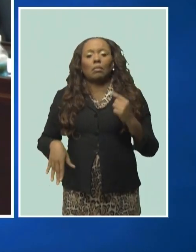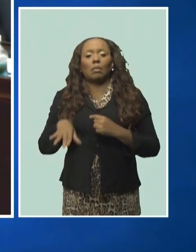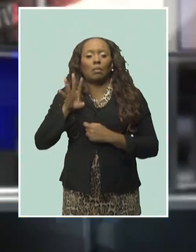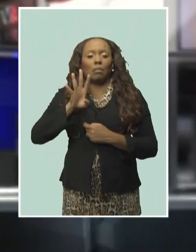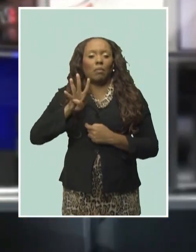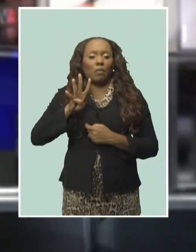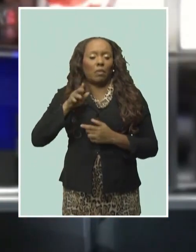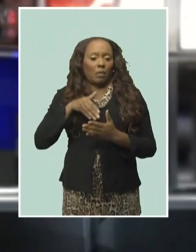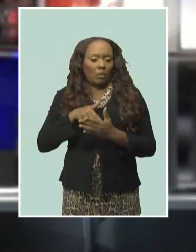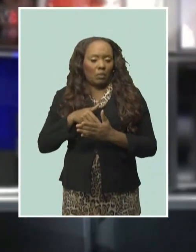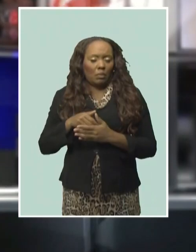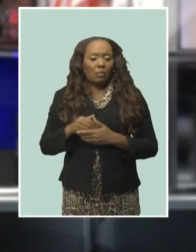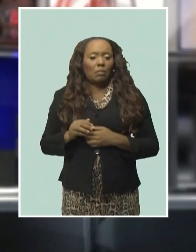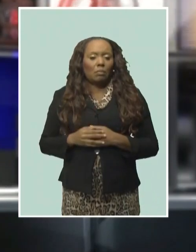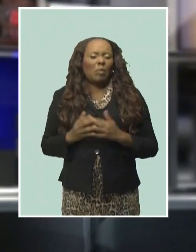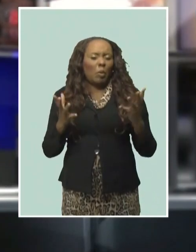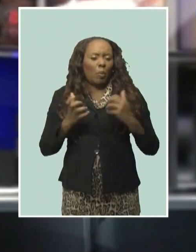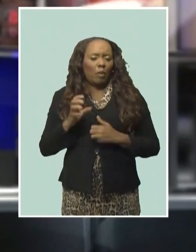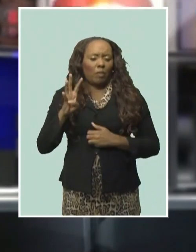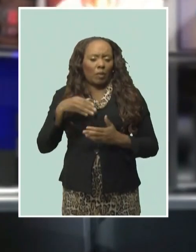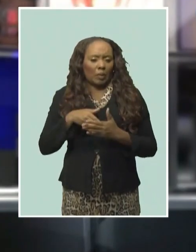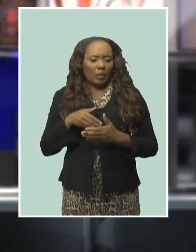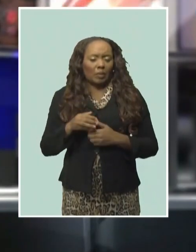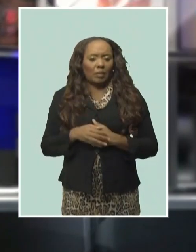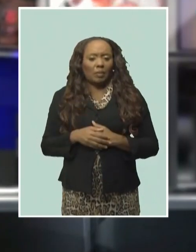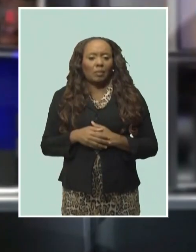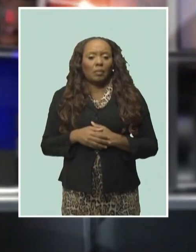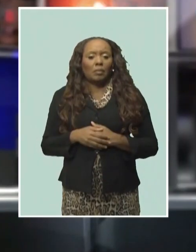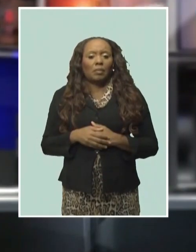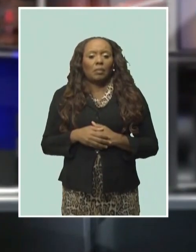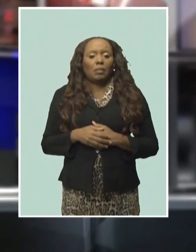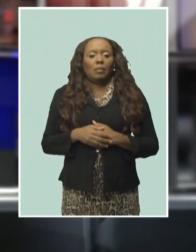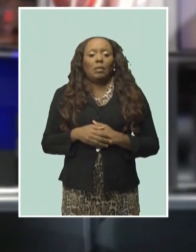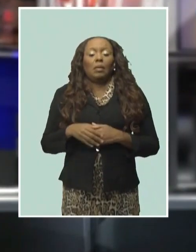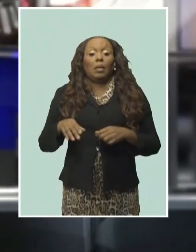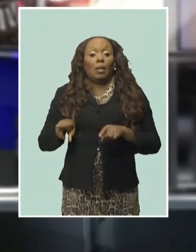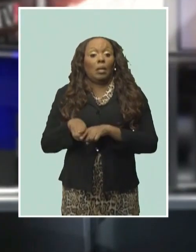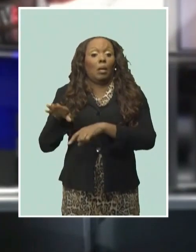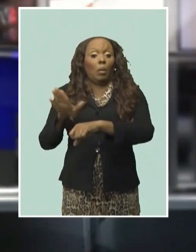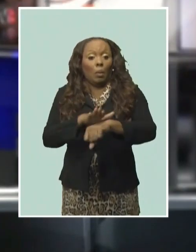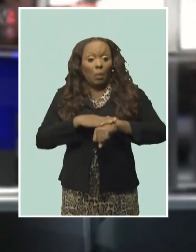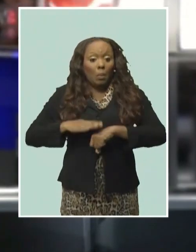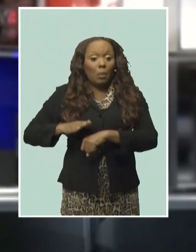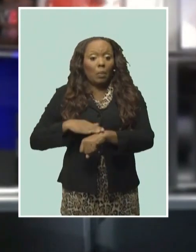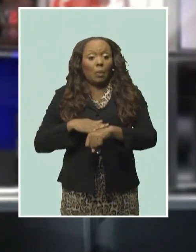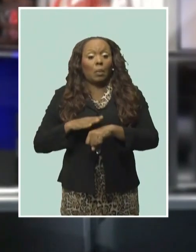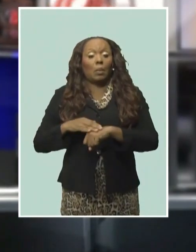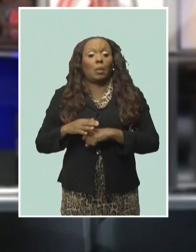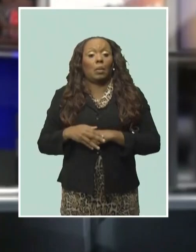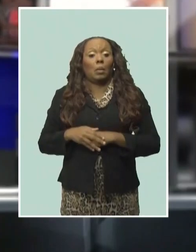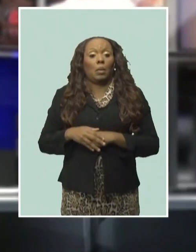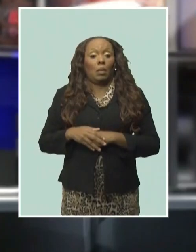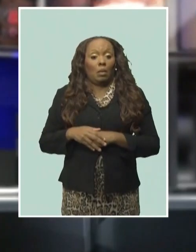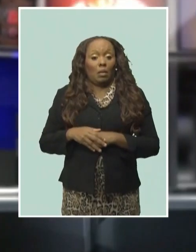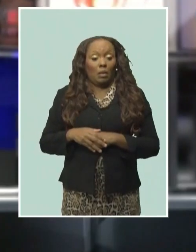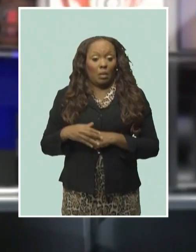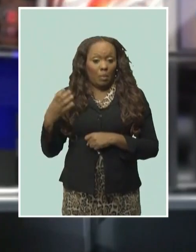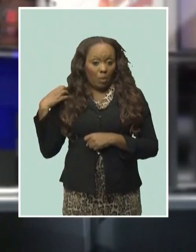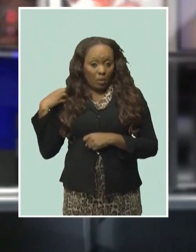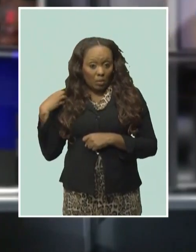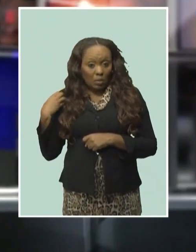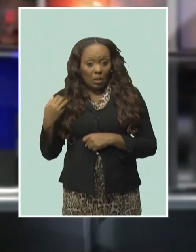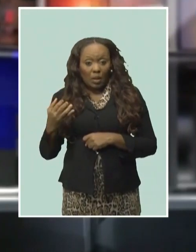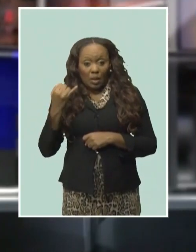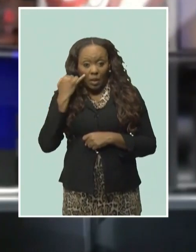year. Also from the floor of Parliament came a warning to employers who dismiss workers for undertaking national